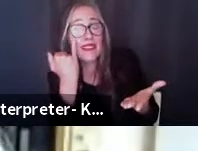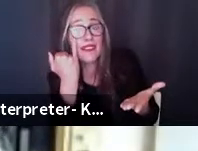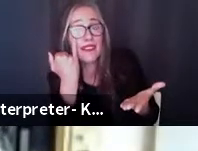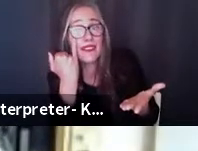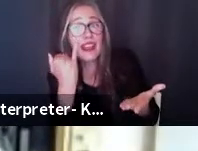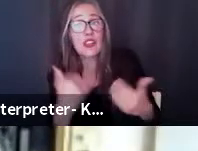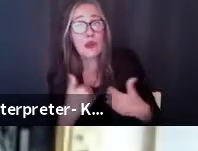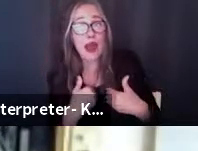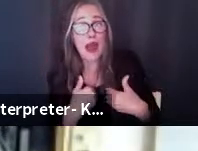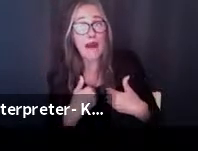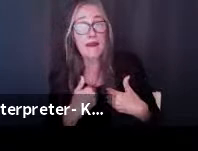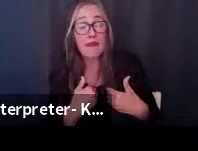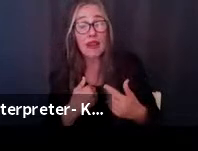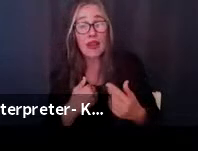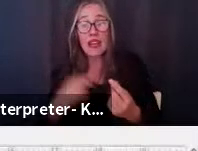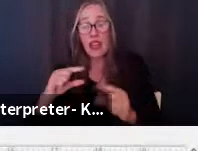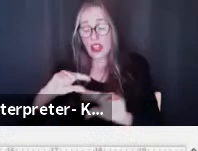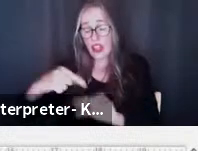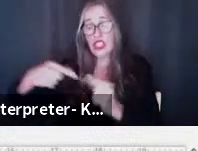editing